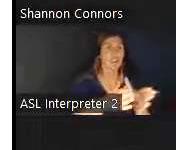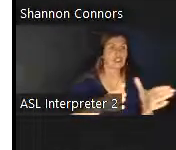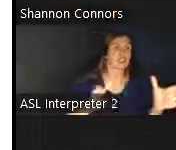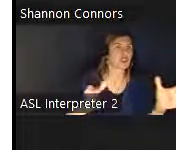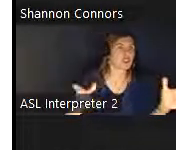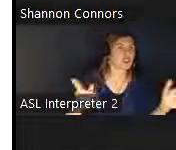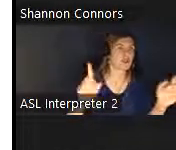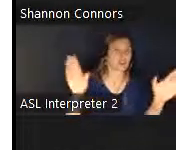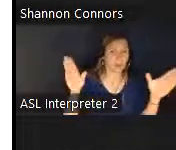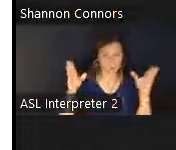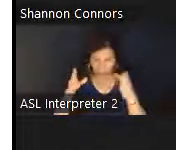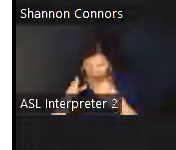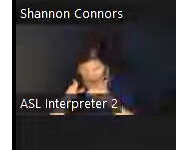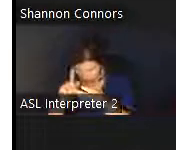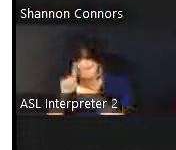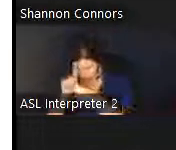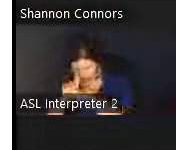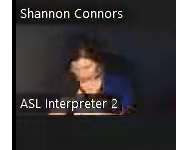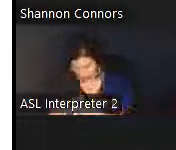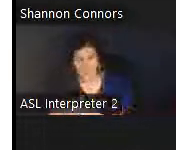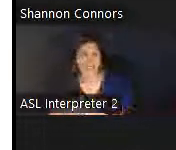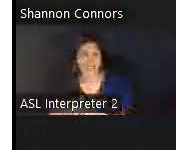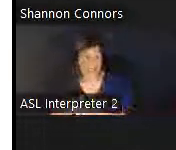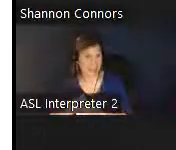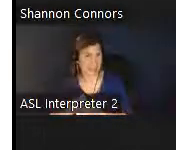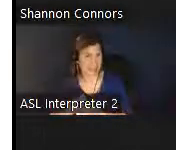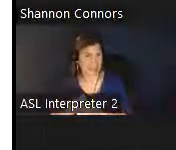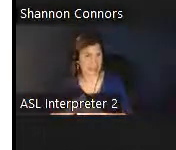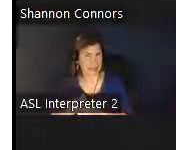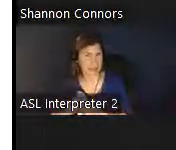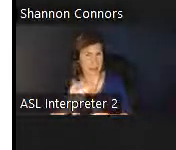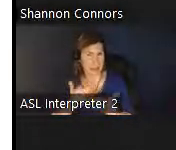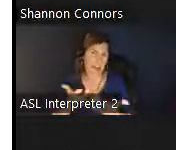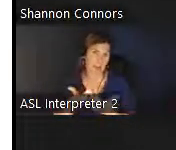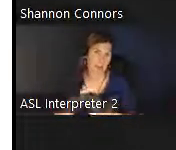are appealing to you and might work in your situations.